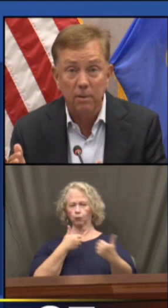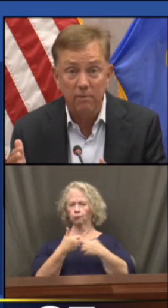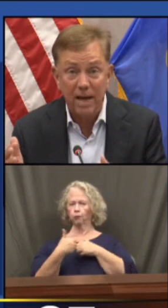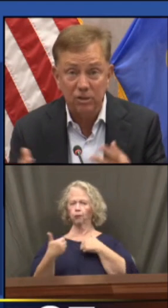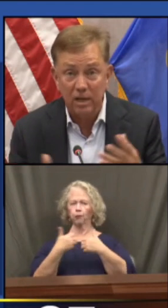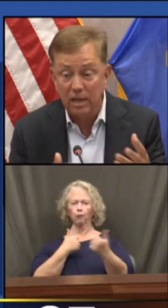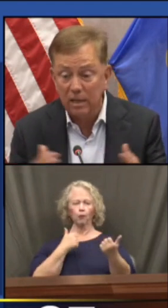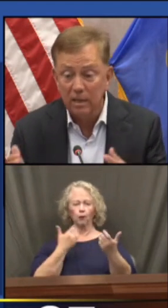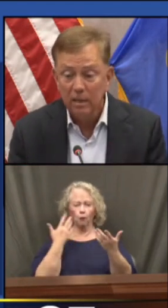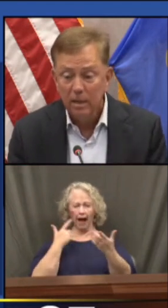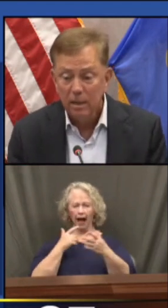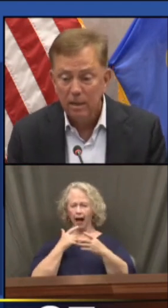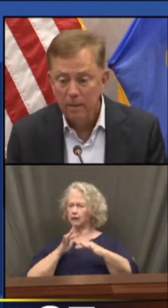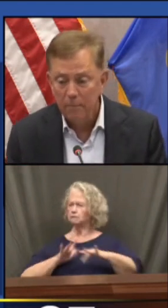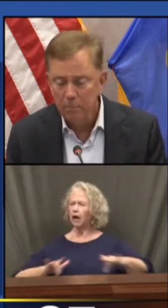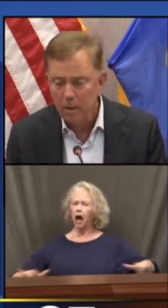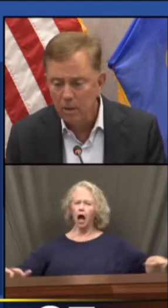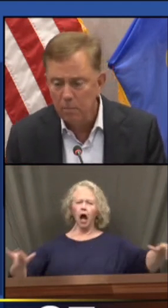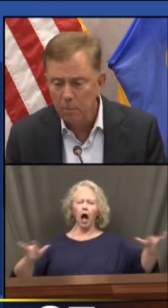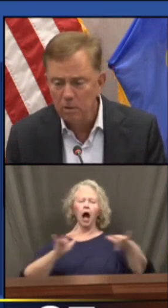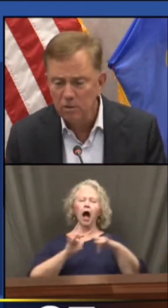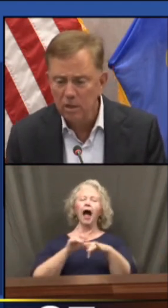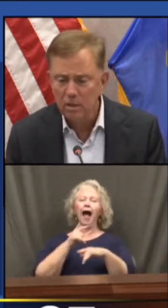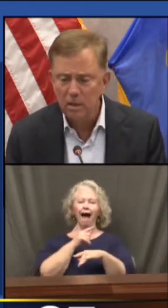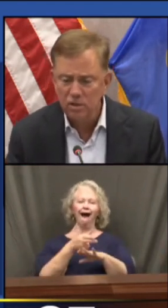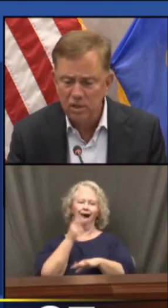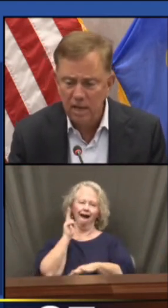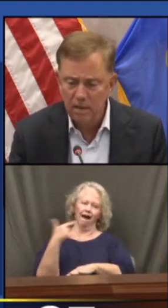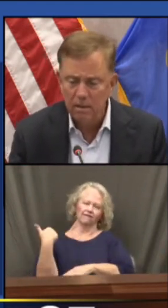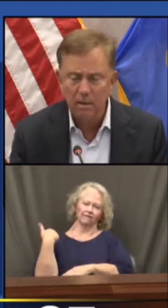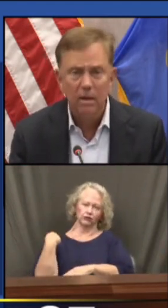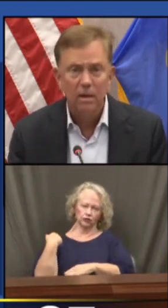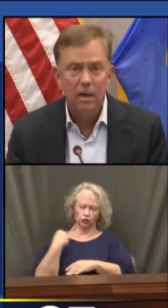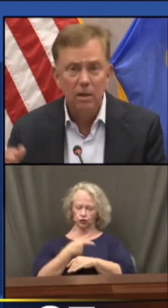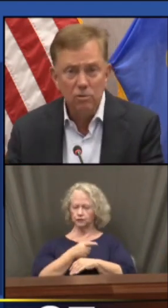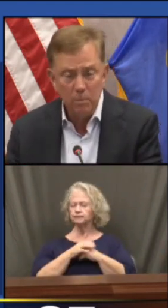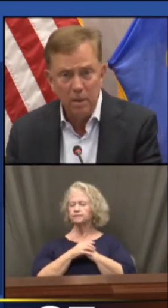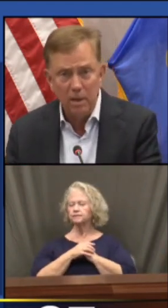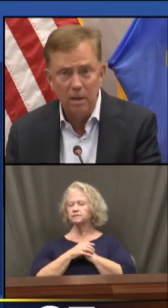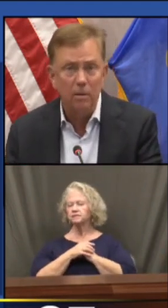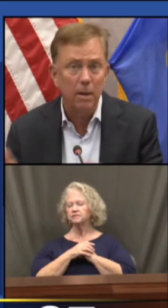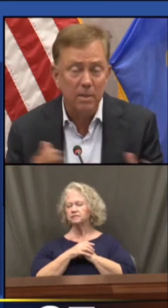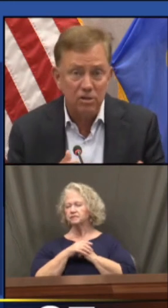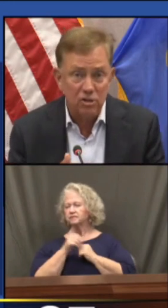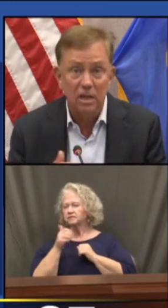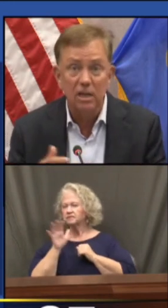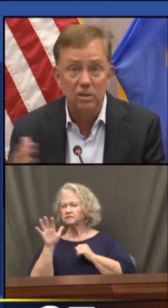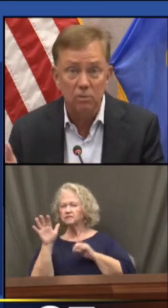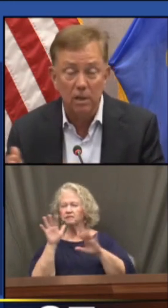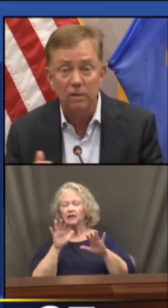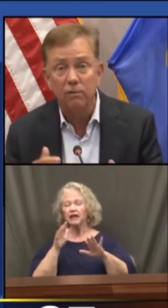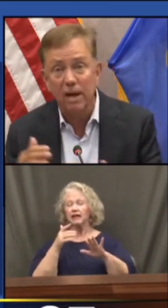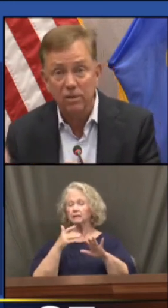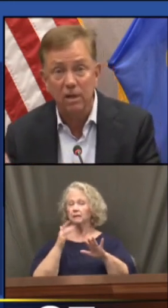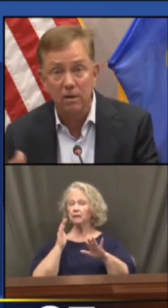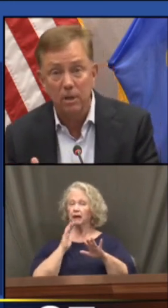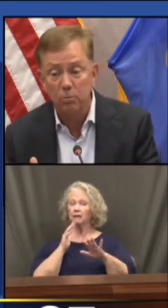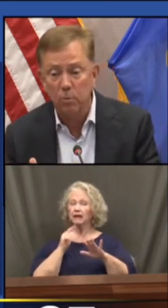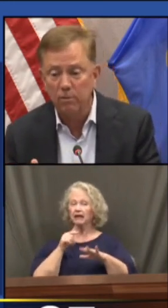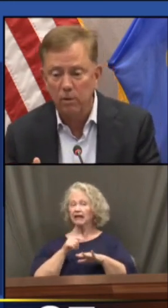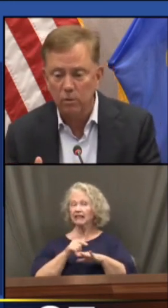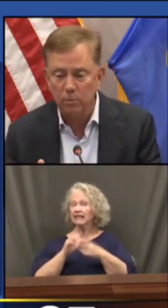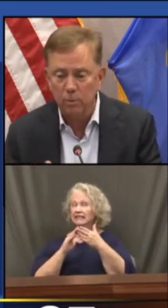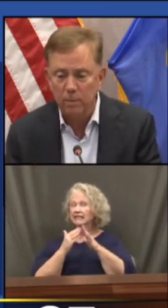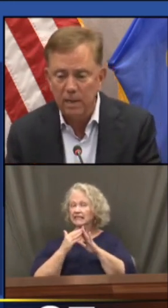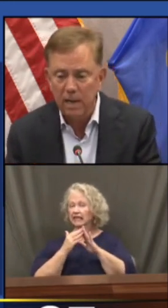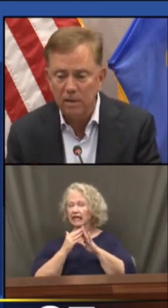likely to be vaccinated. Other parts of the state, it used to be, maybe the cities were less vaccinated, much